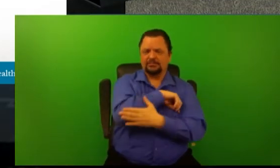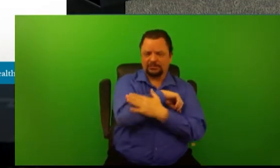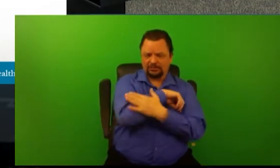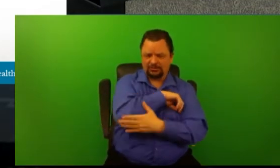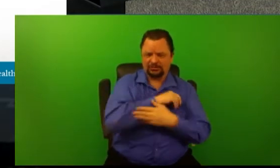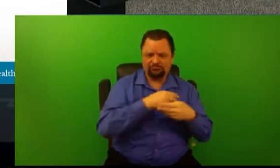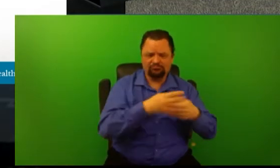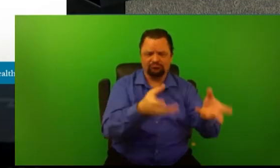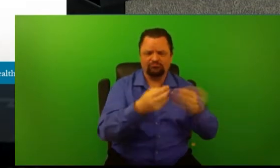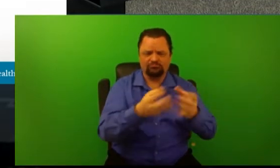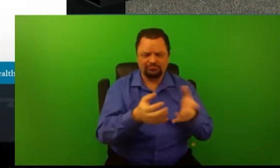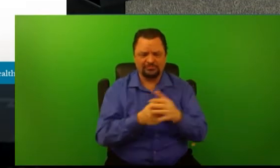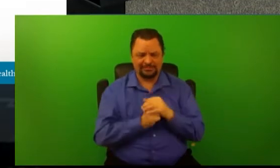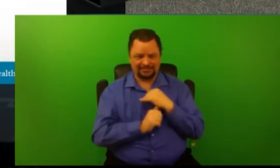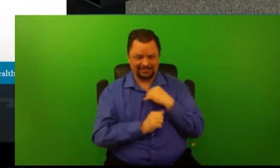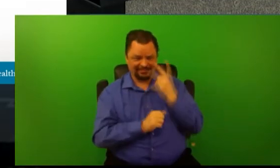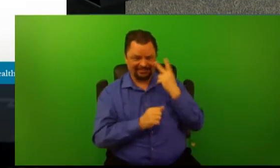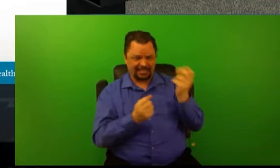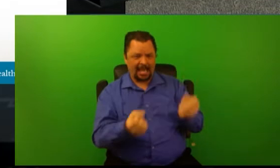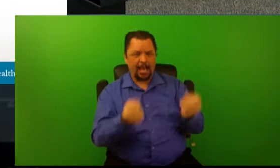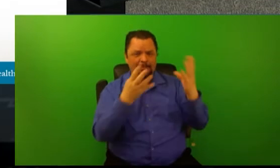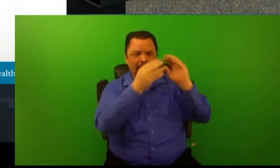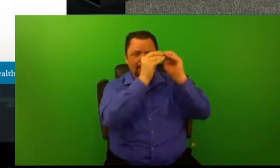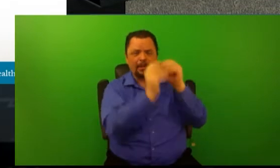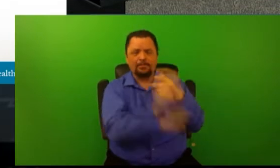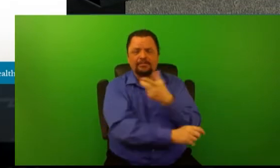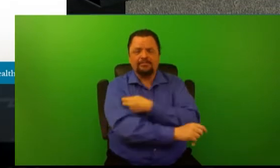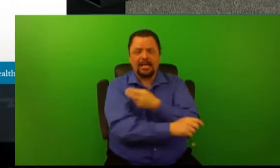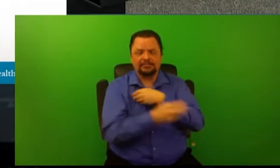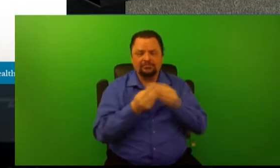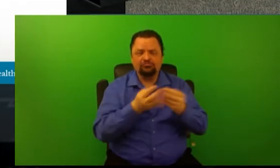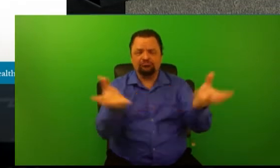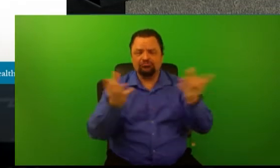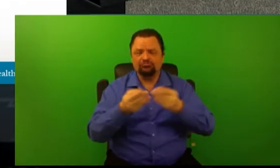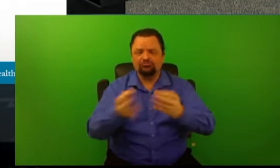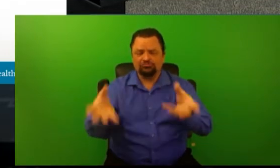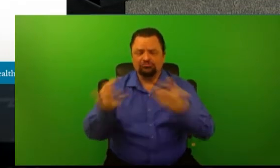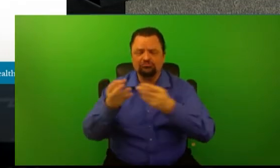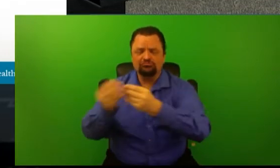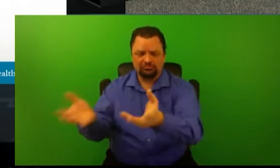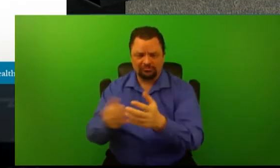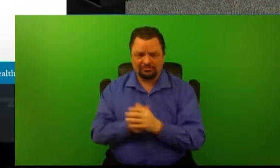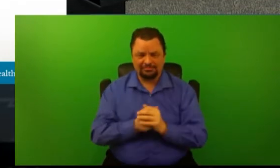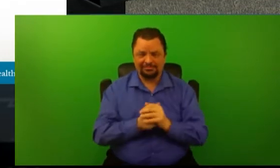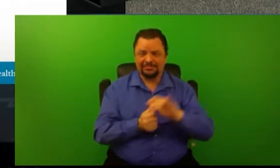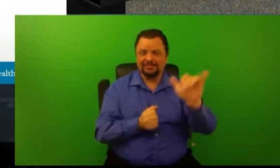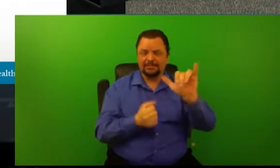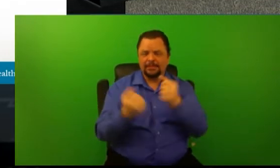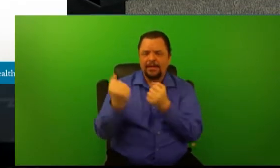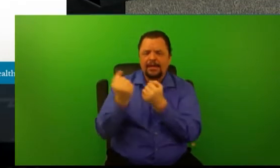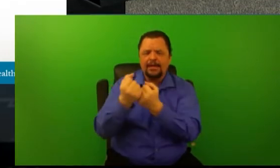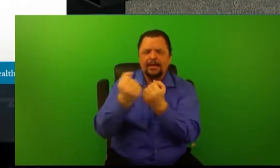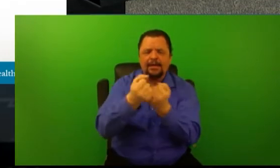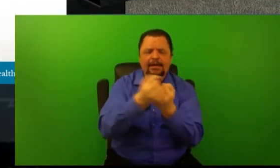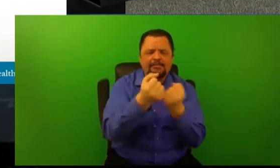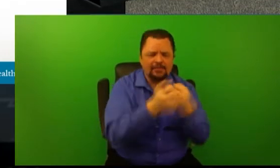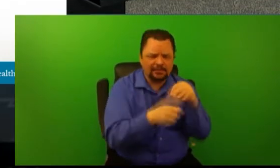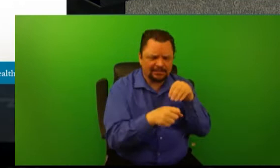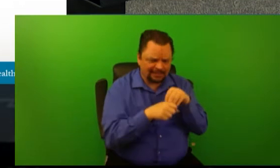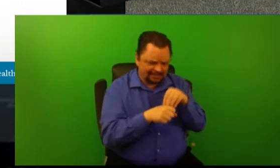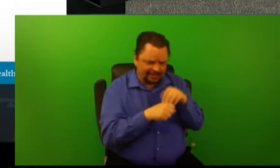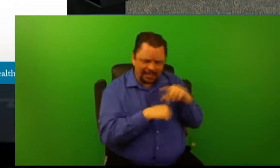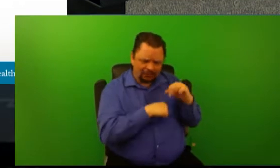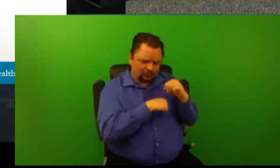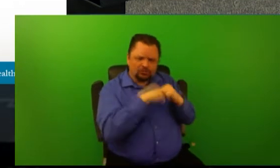administered throughout our vaccine consortium partners. And also, advocating for infrastructure within